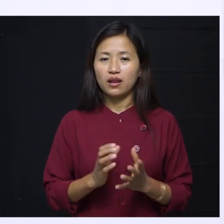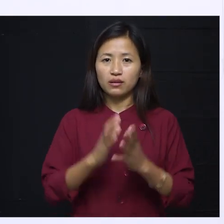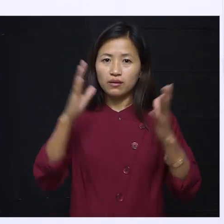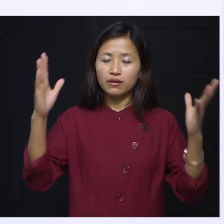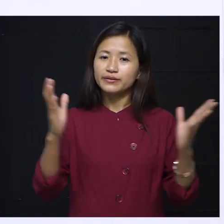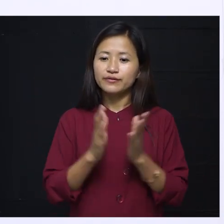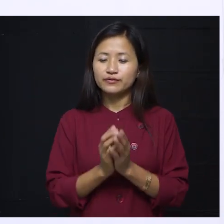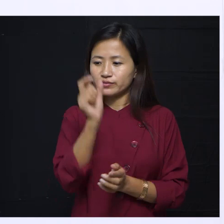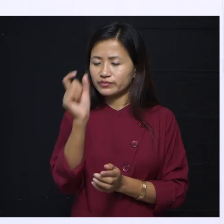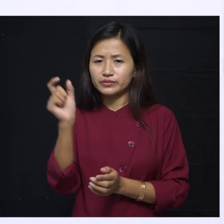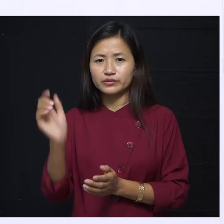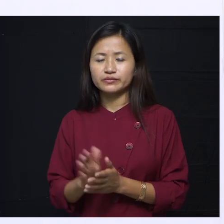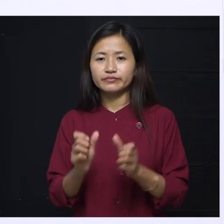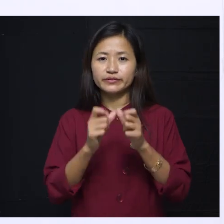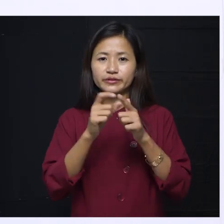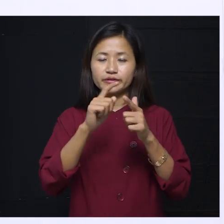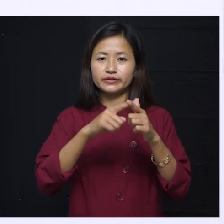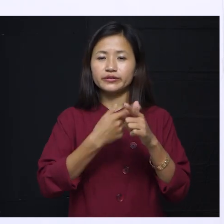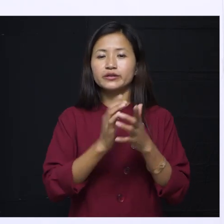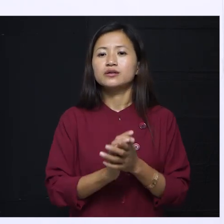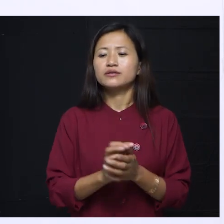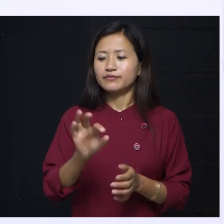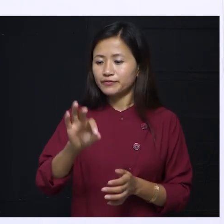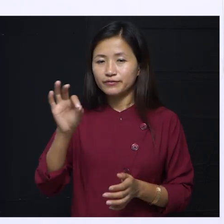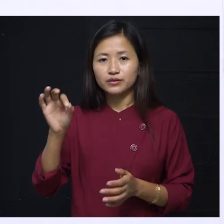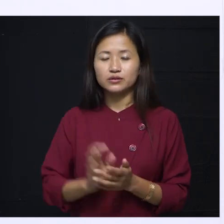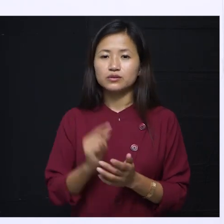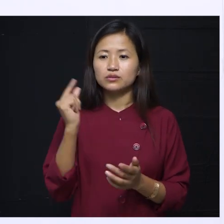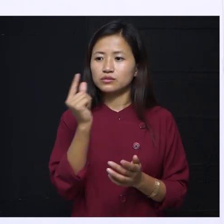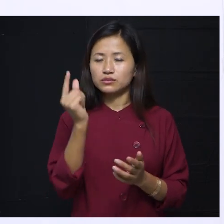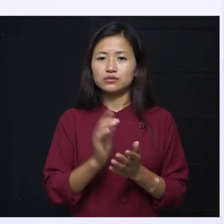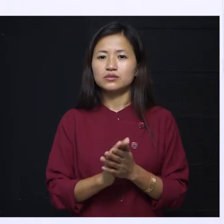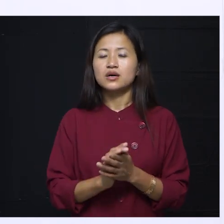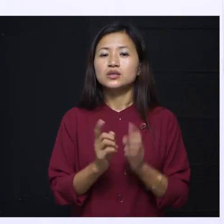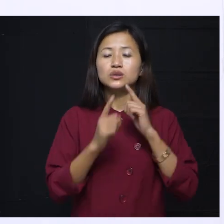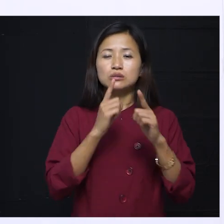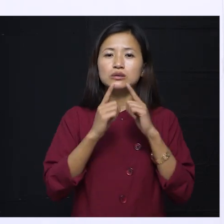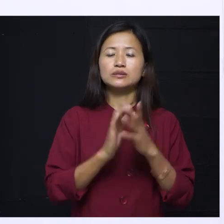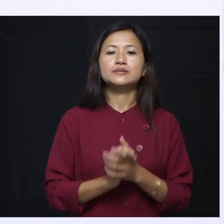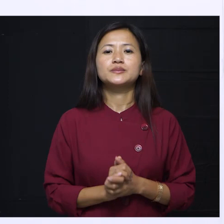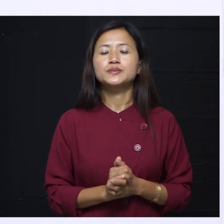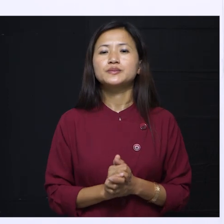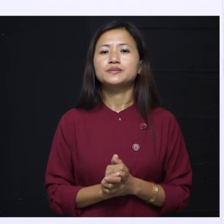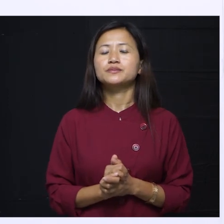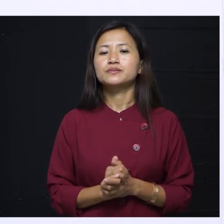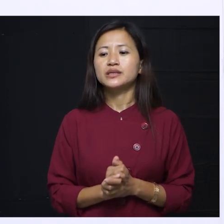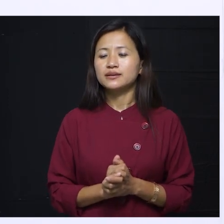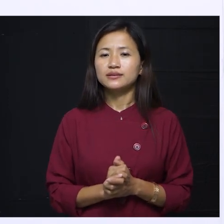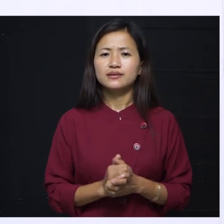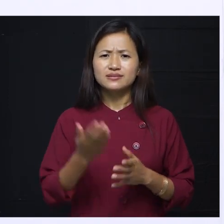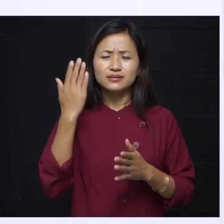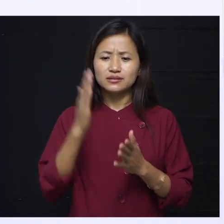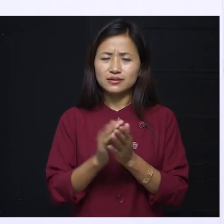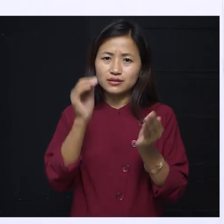words, adjectives that you may find with you can use to describe that bird. Now, since this